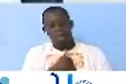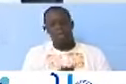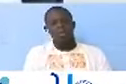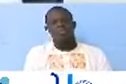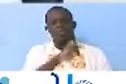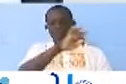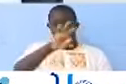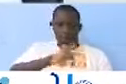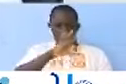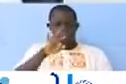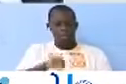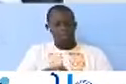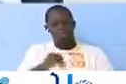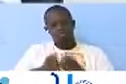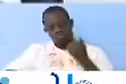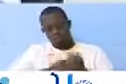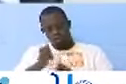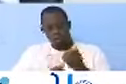family will